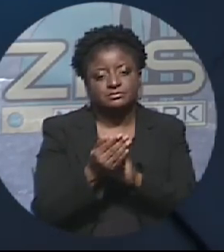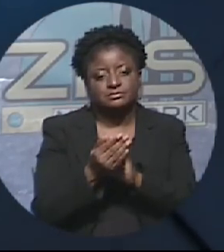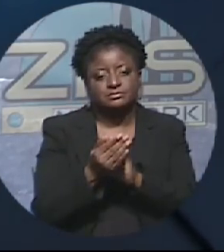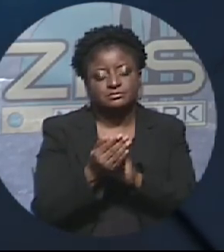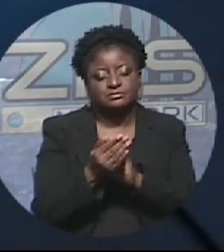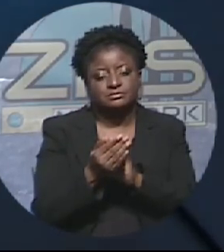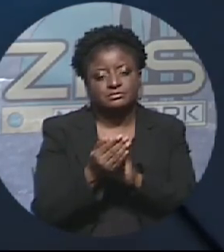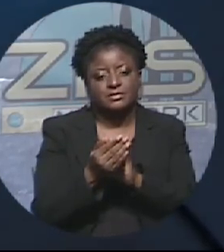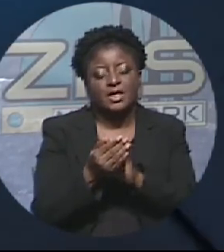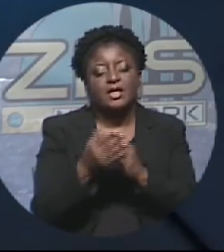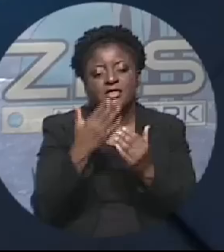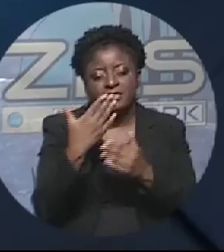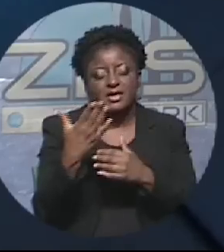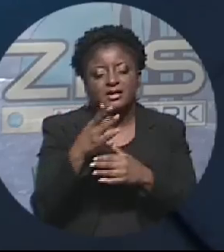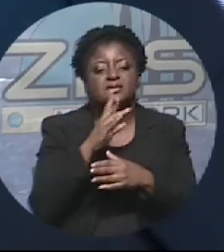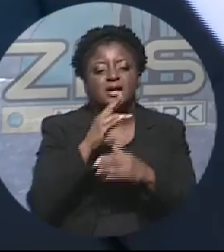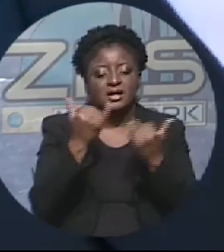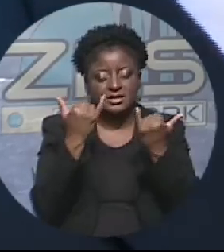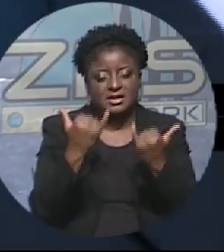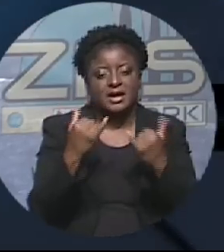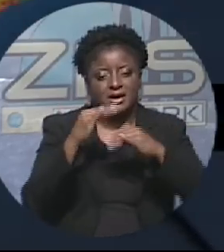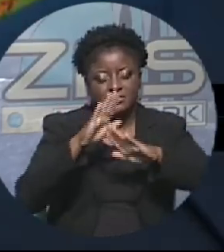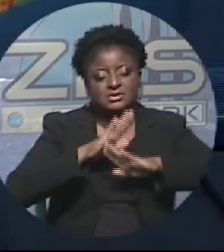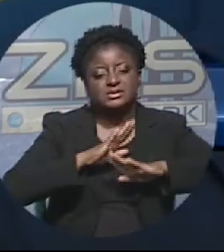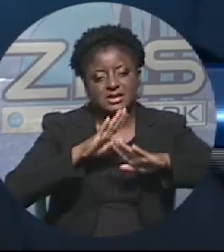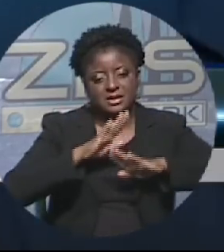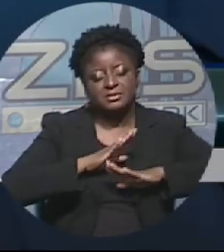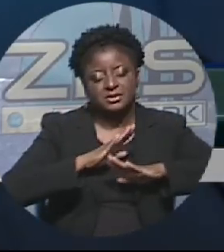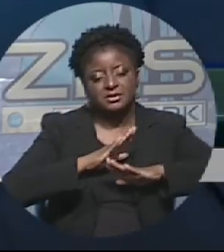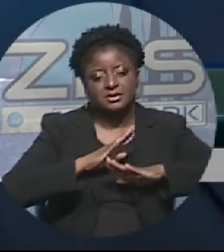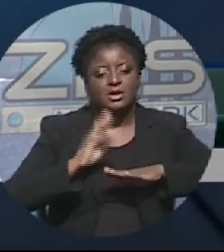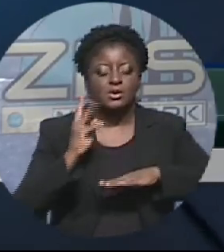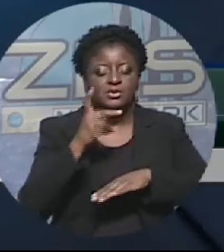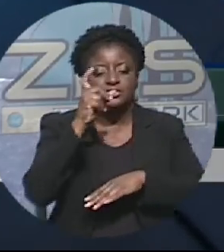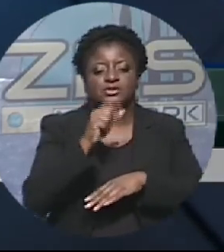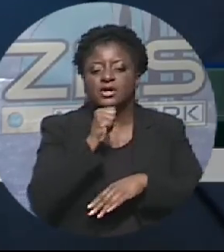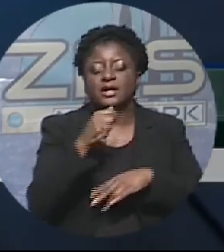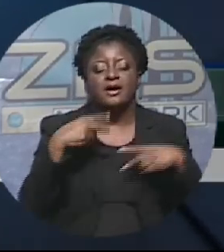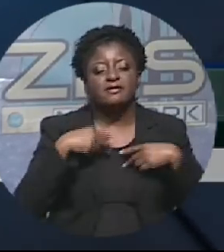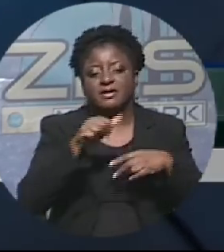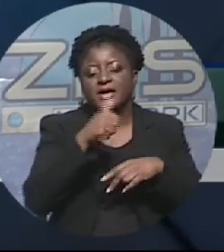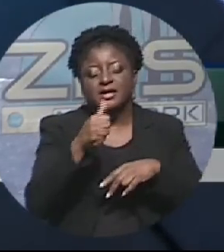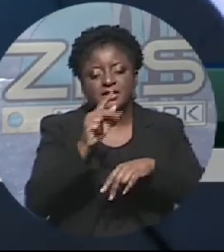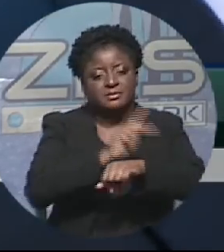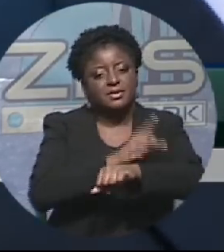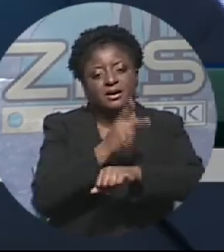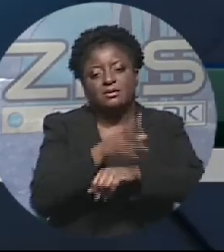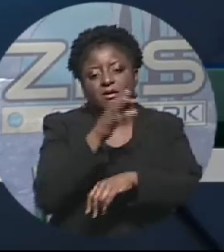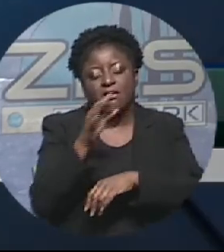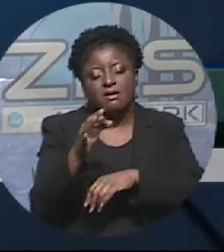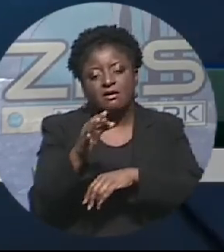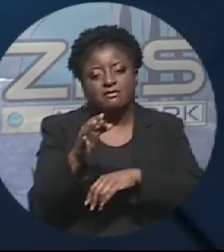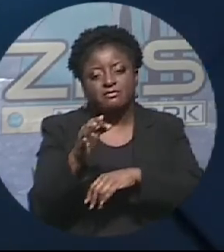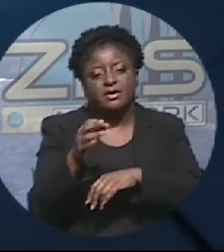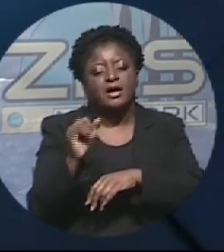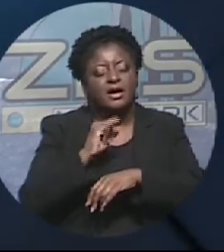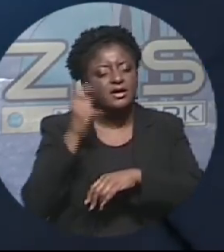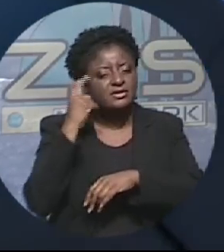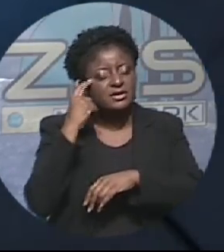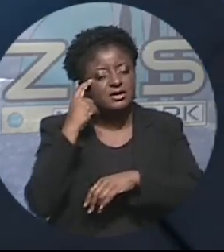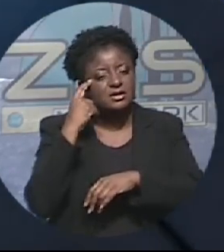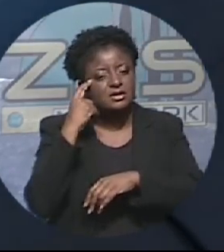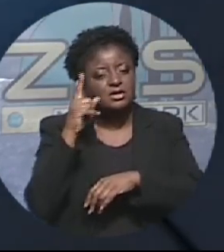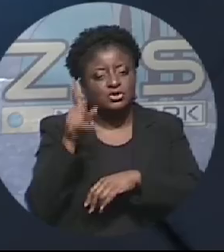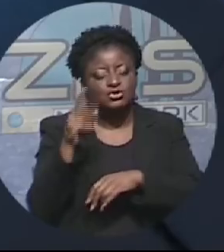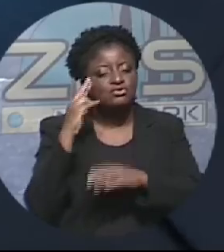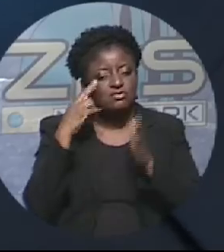things is now stabilized, and so we ought not to be having any outages going forward from the last time I spoke, and I think you'll recognize that there have not been